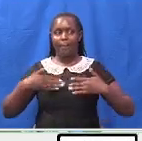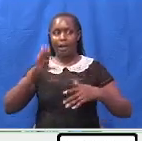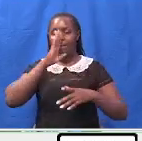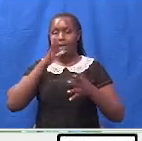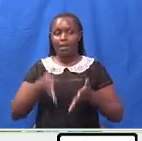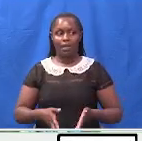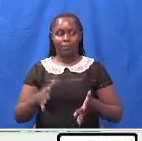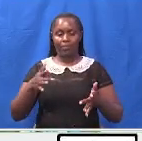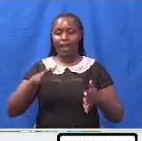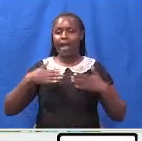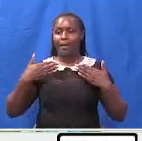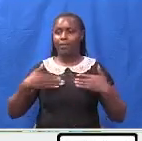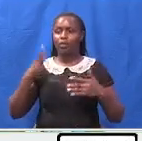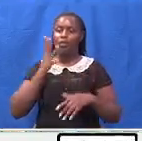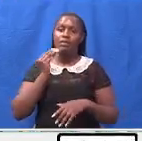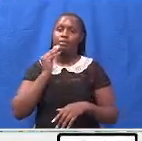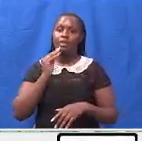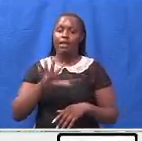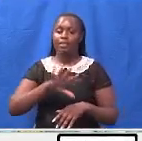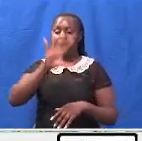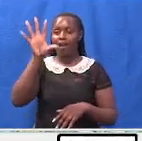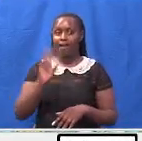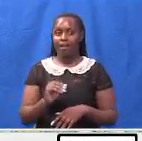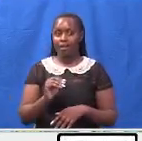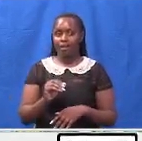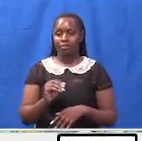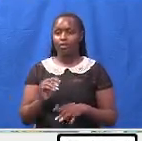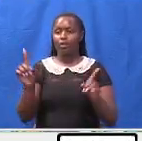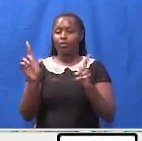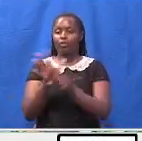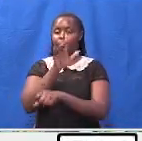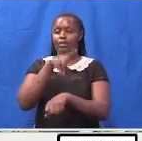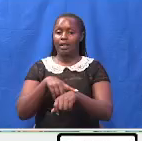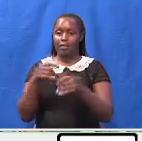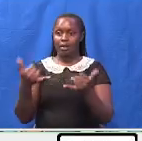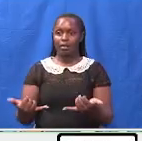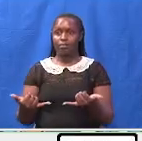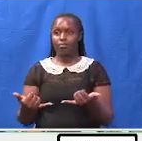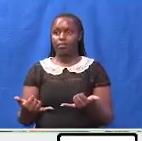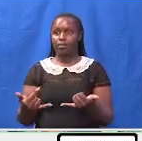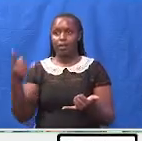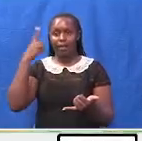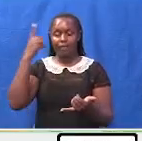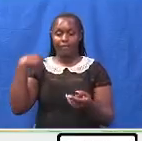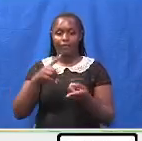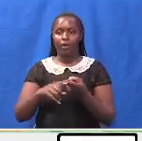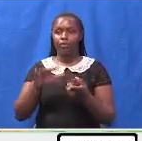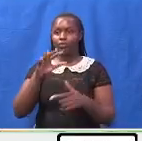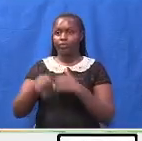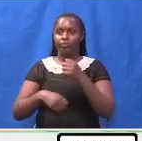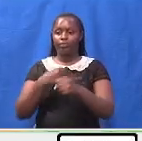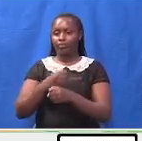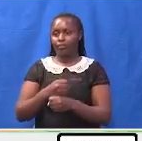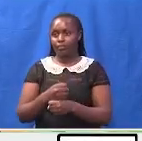to experience the Africa Cup for the fourth time now in a row for consecutive years. Got a